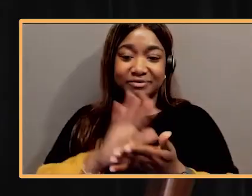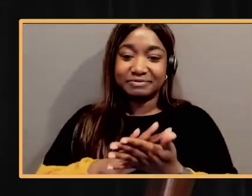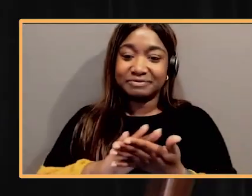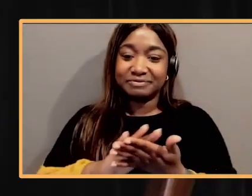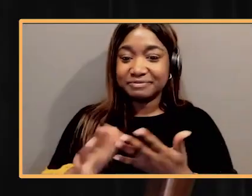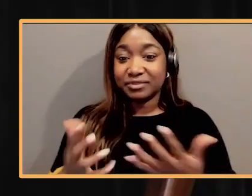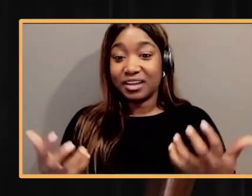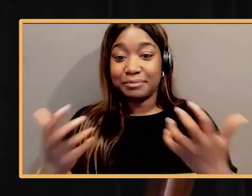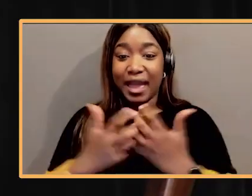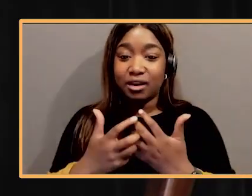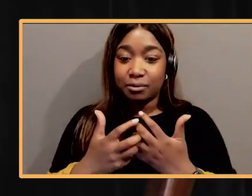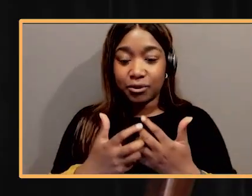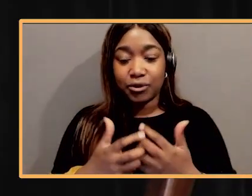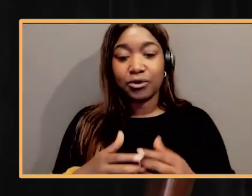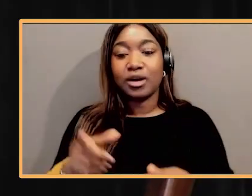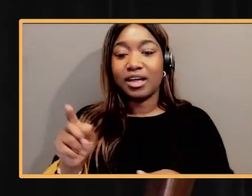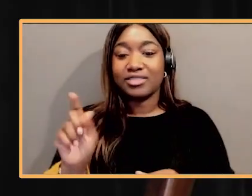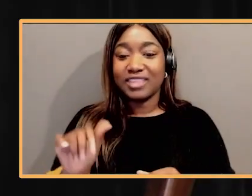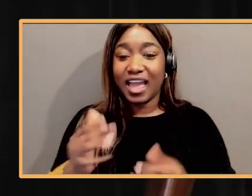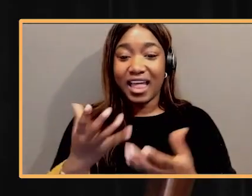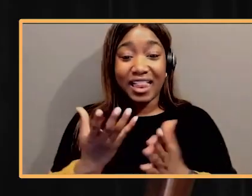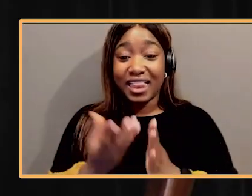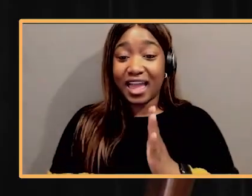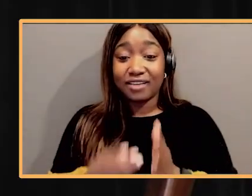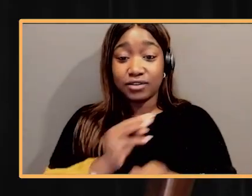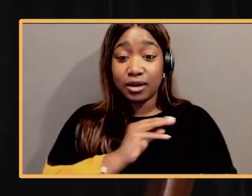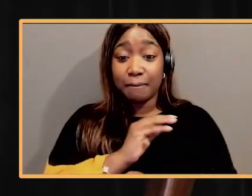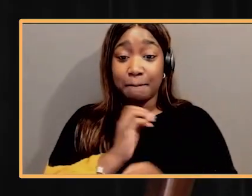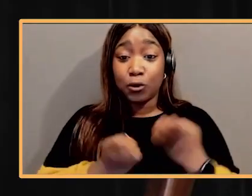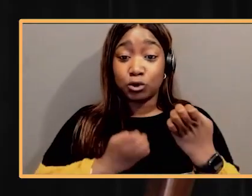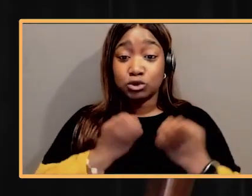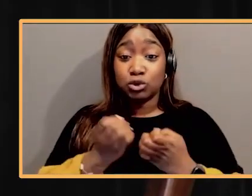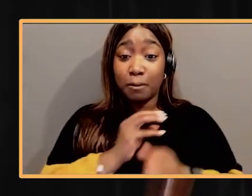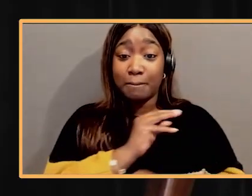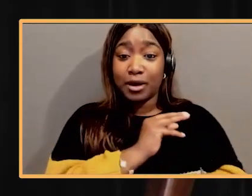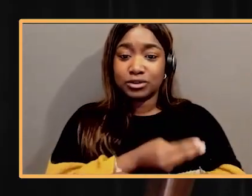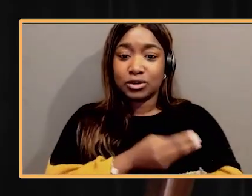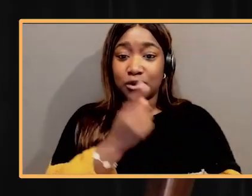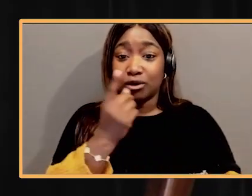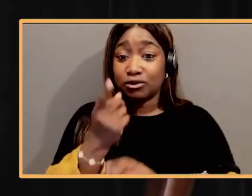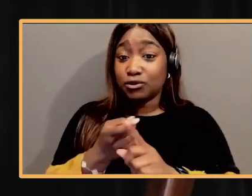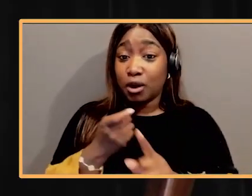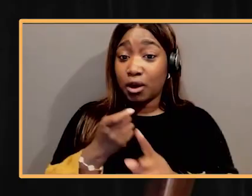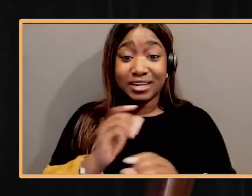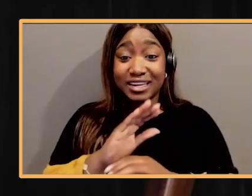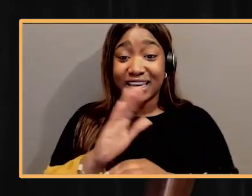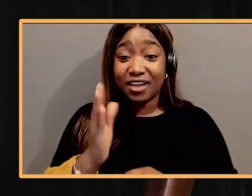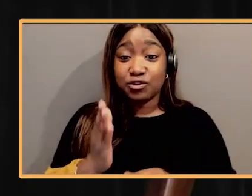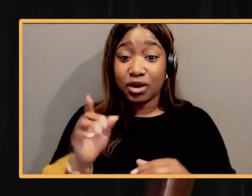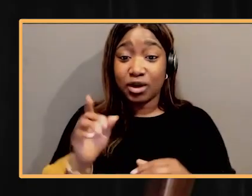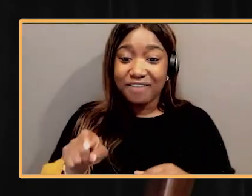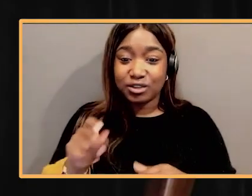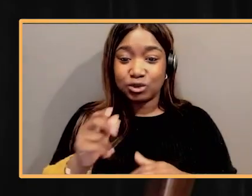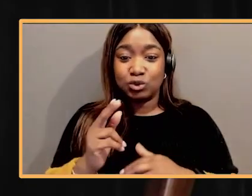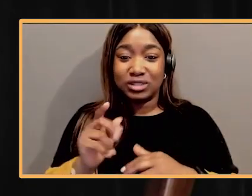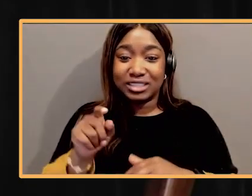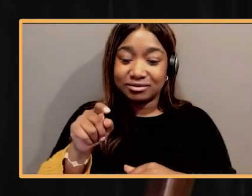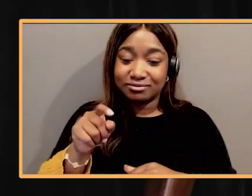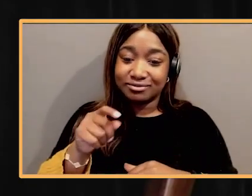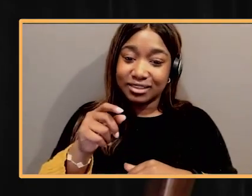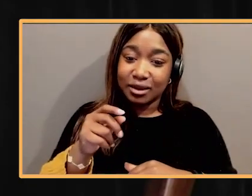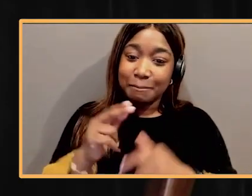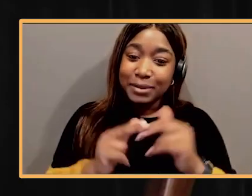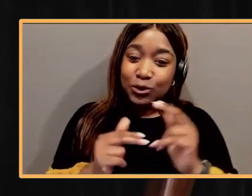of emotional muscle comes from never having to build it, never having to need to build it in the same